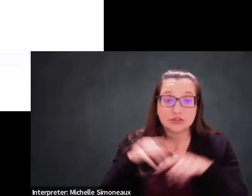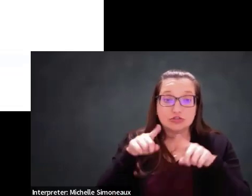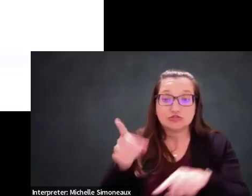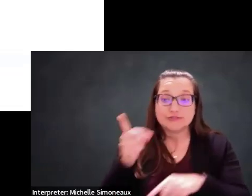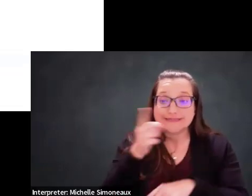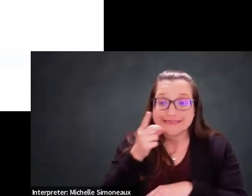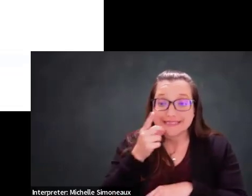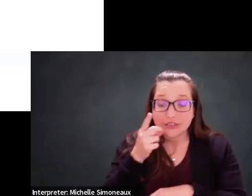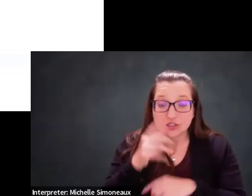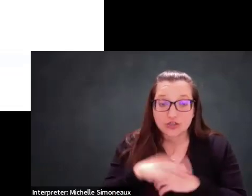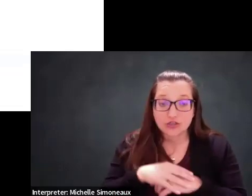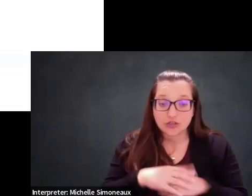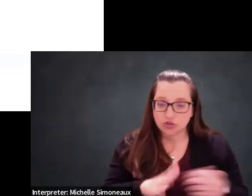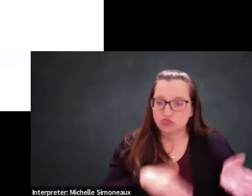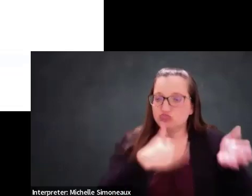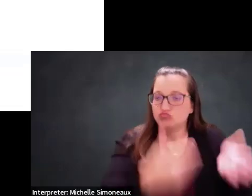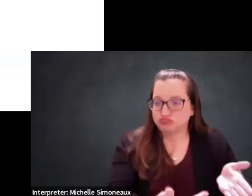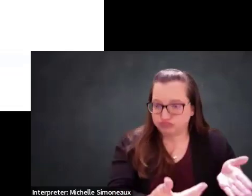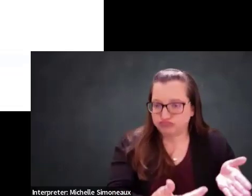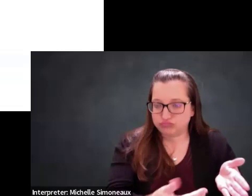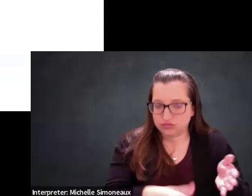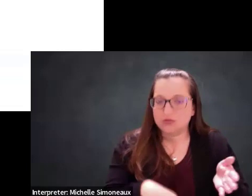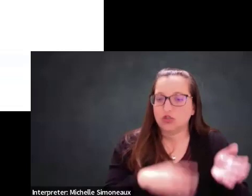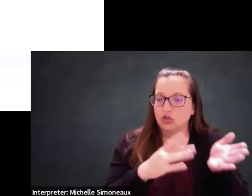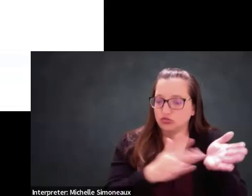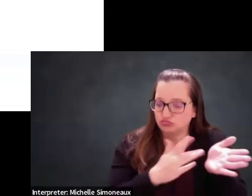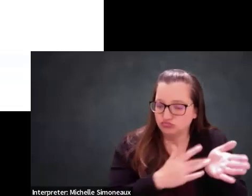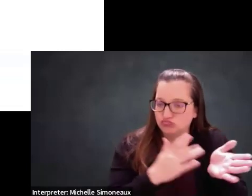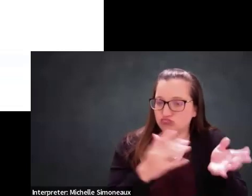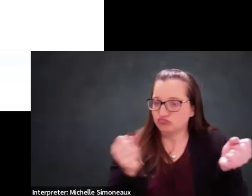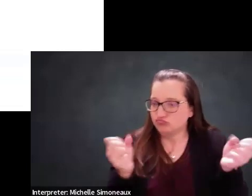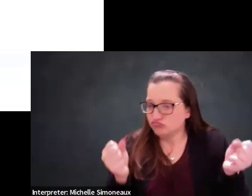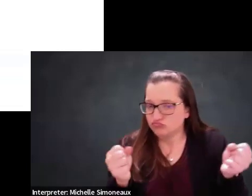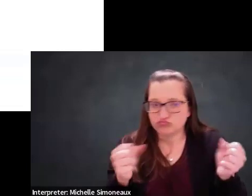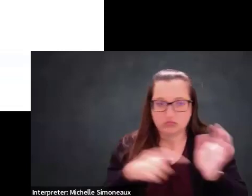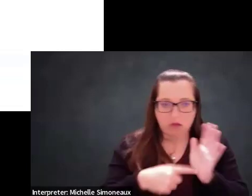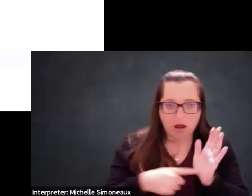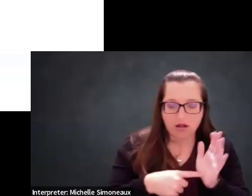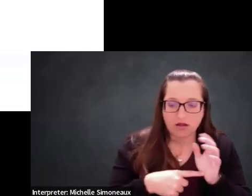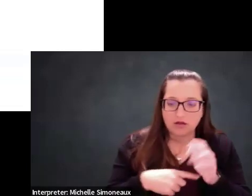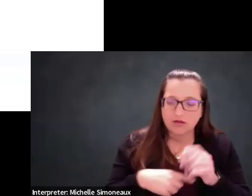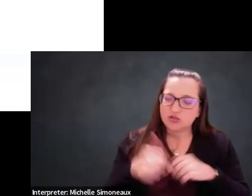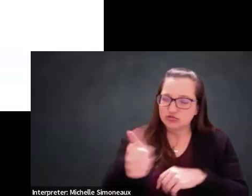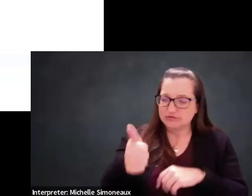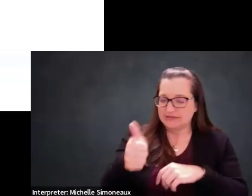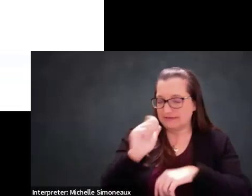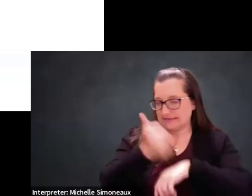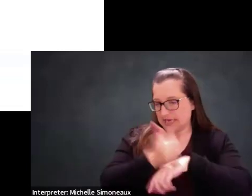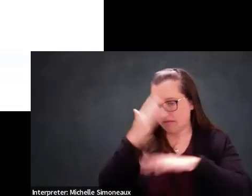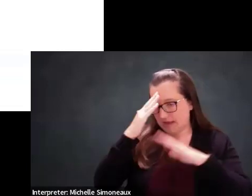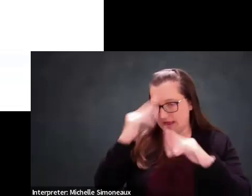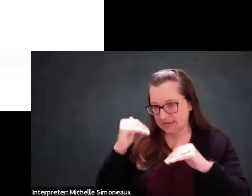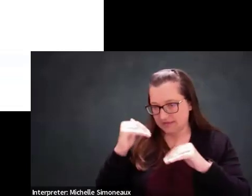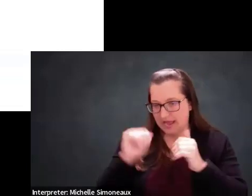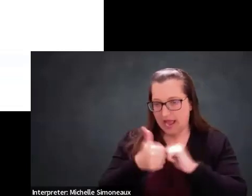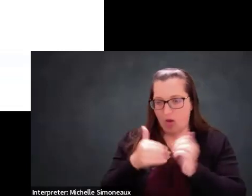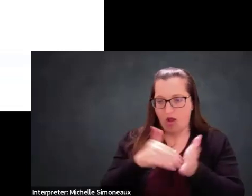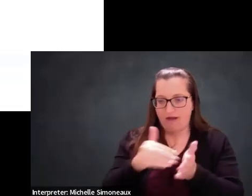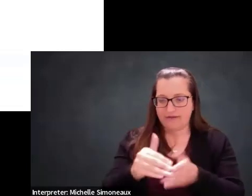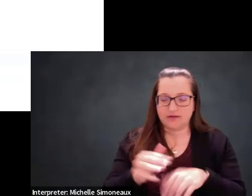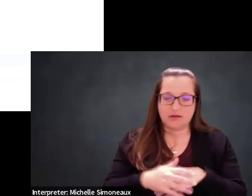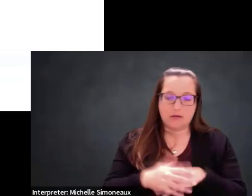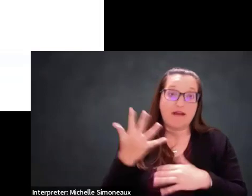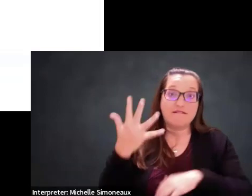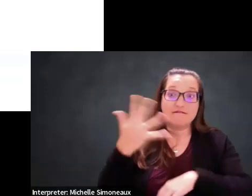and you work on things that are more consistent. So you're again, you're setting those expectations for how often you want to model. So I want to model five times during